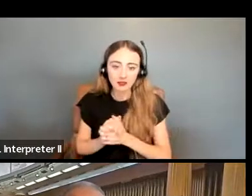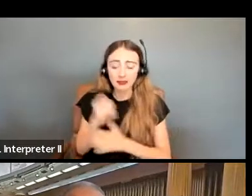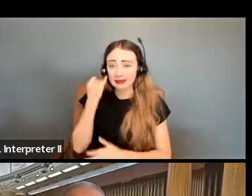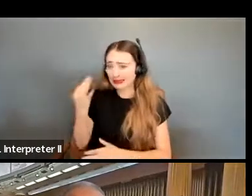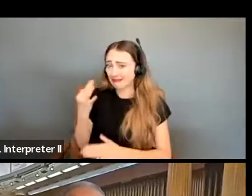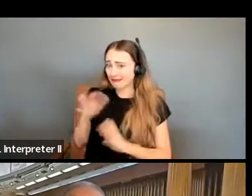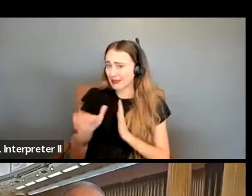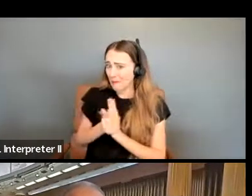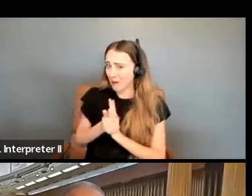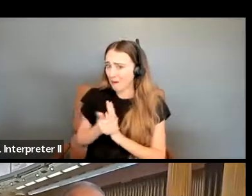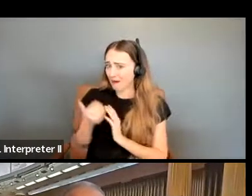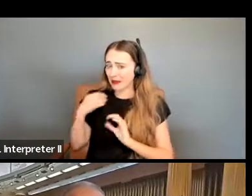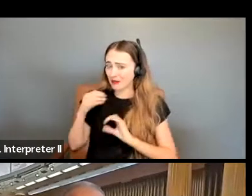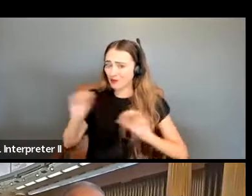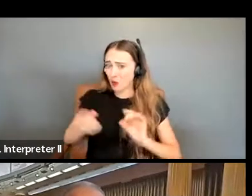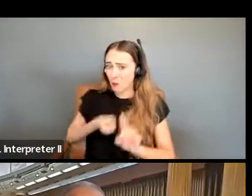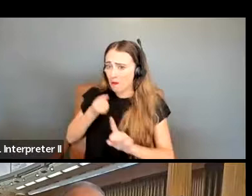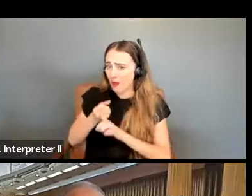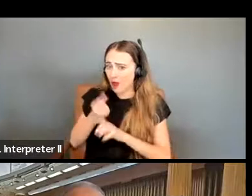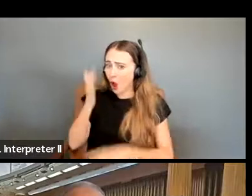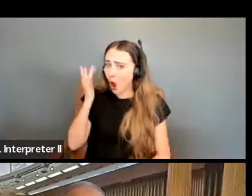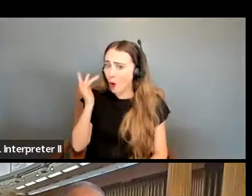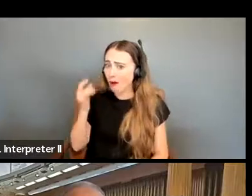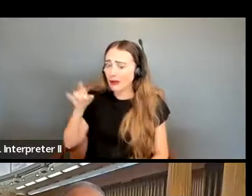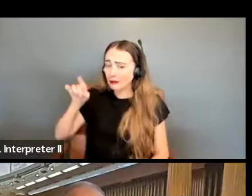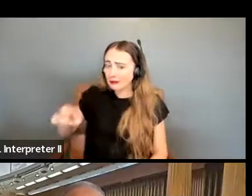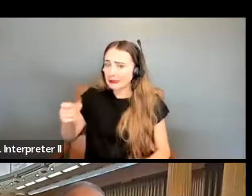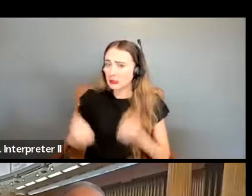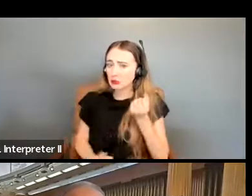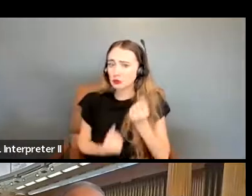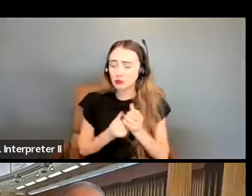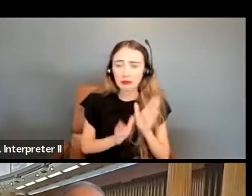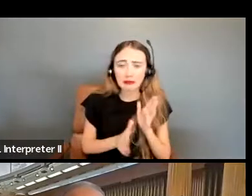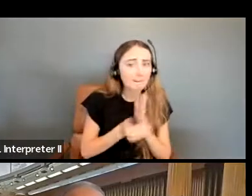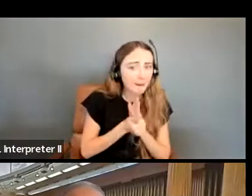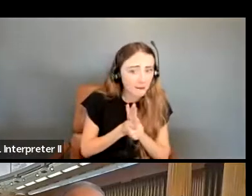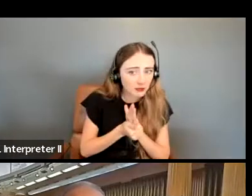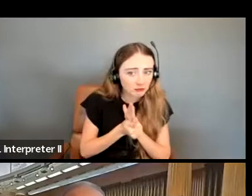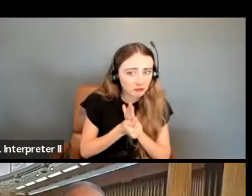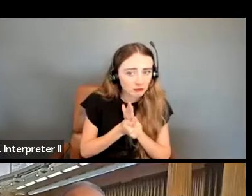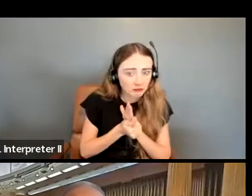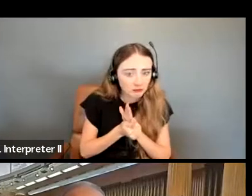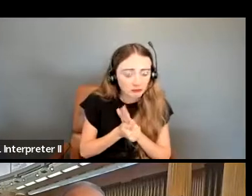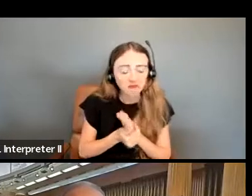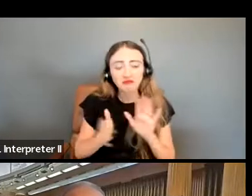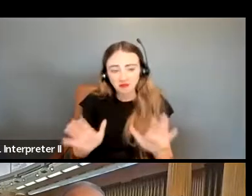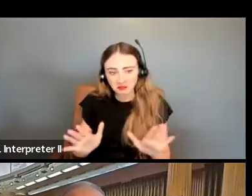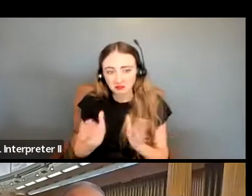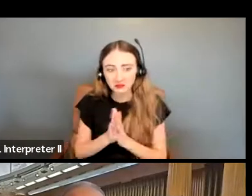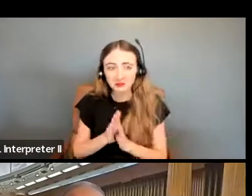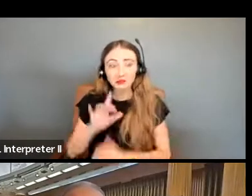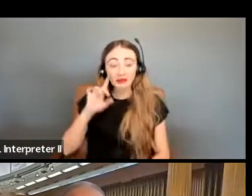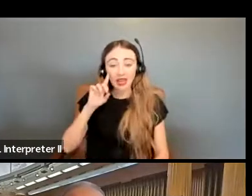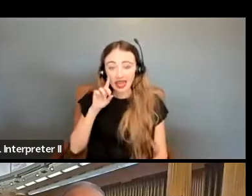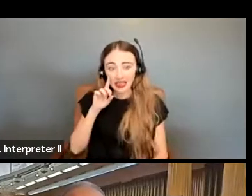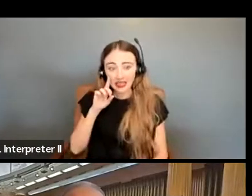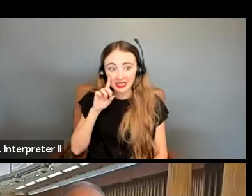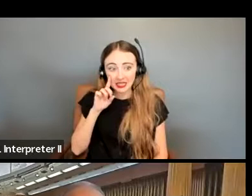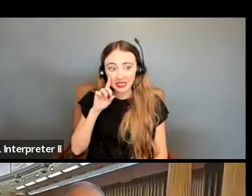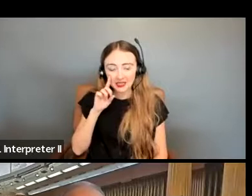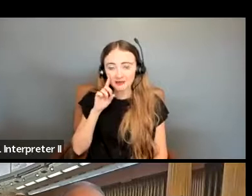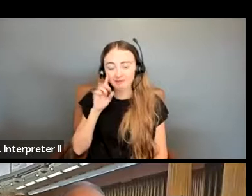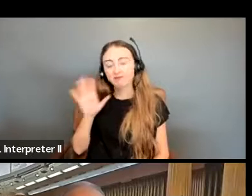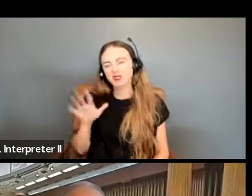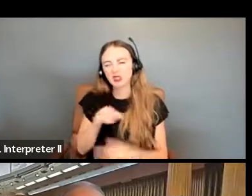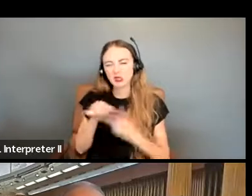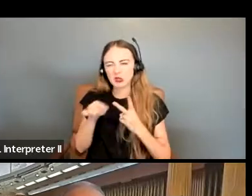an effect, then why do we need to support the amendment? I think I see two issues